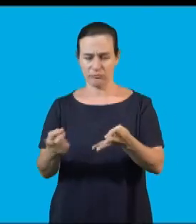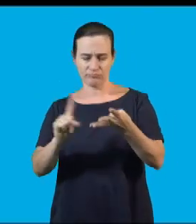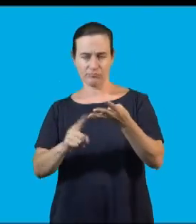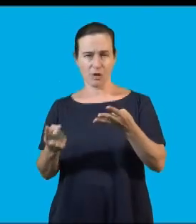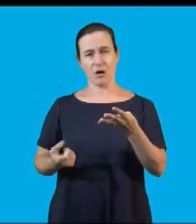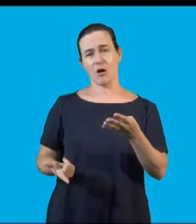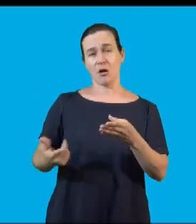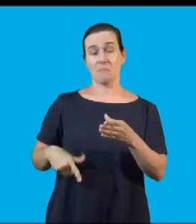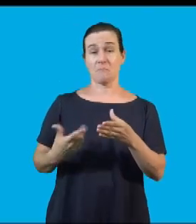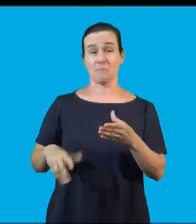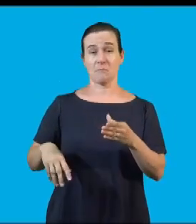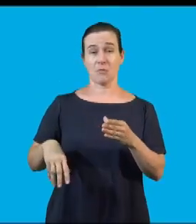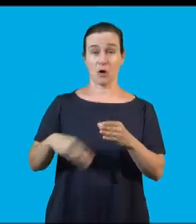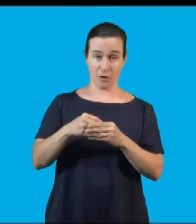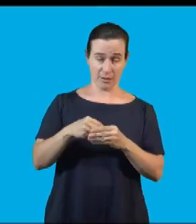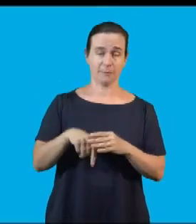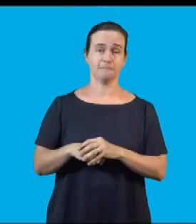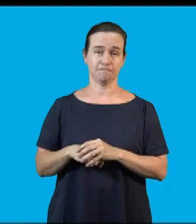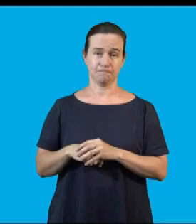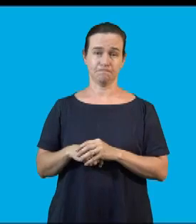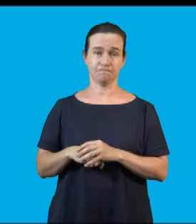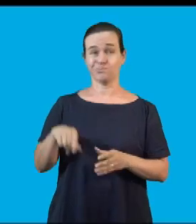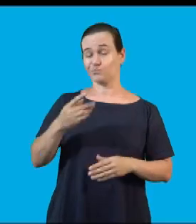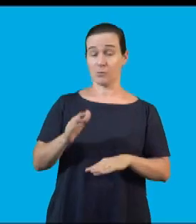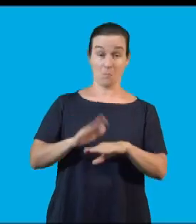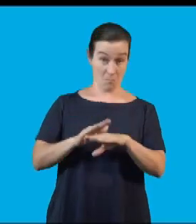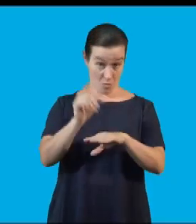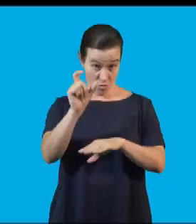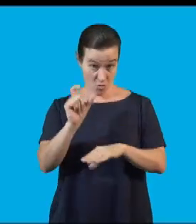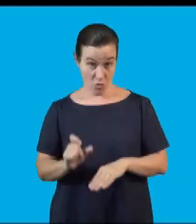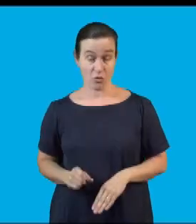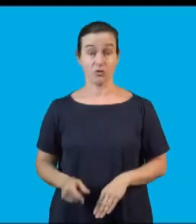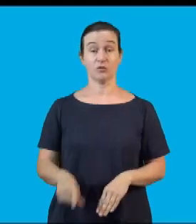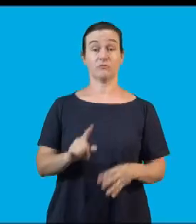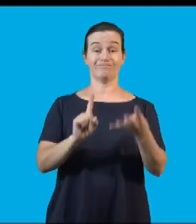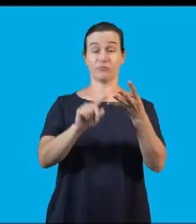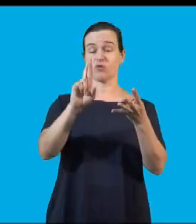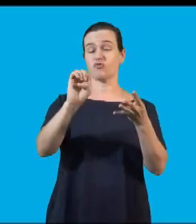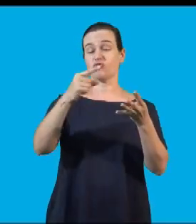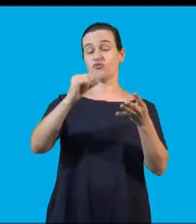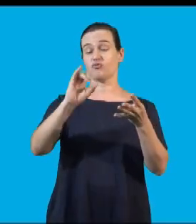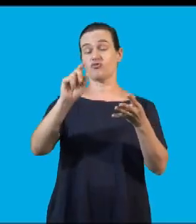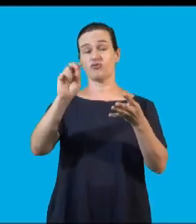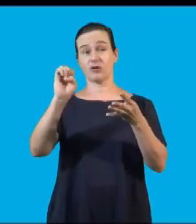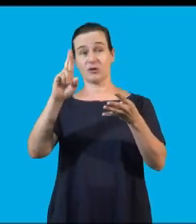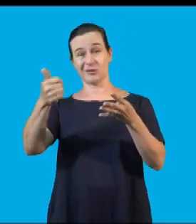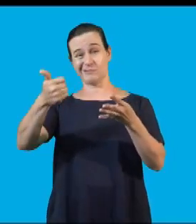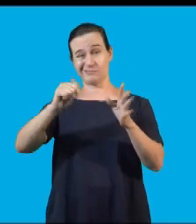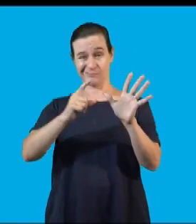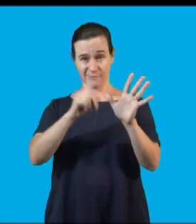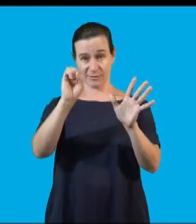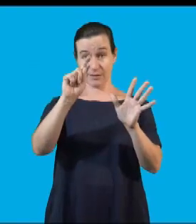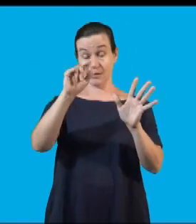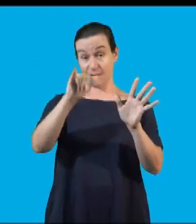the text, and the content. Some more words that you need to know are register,